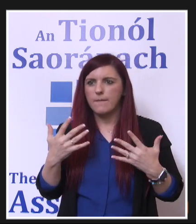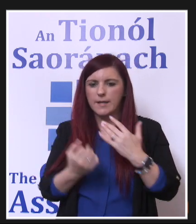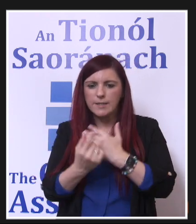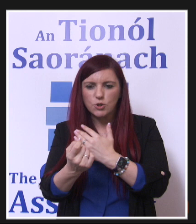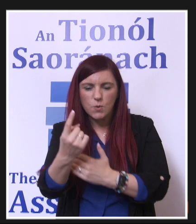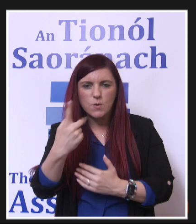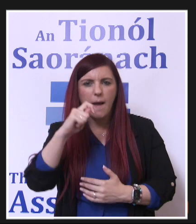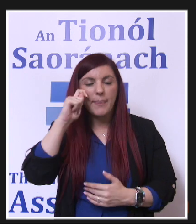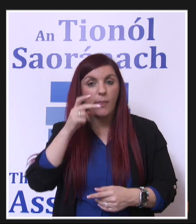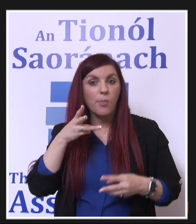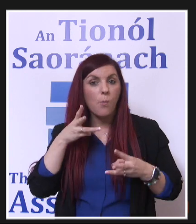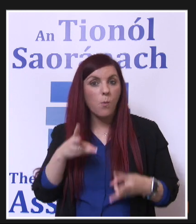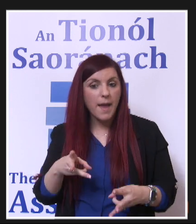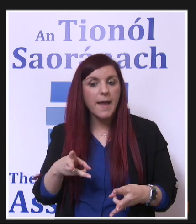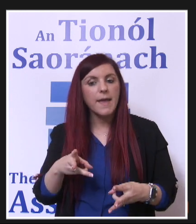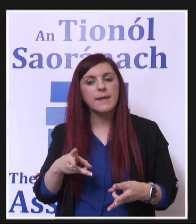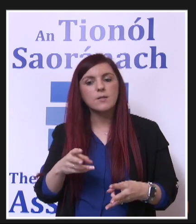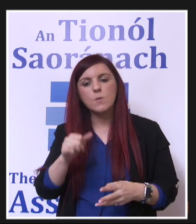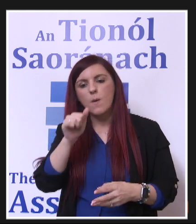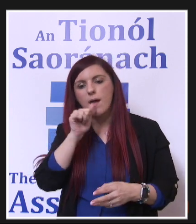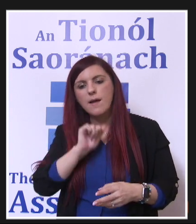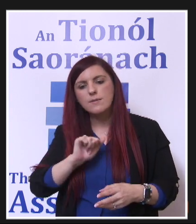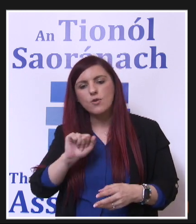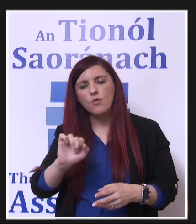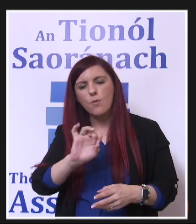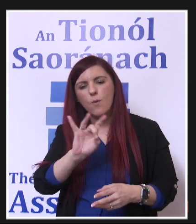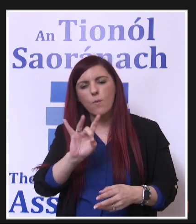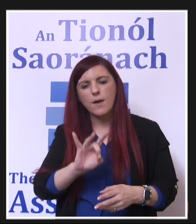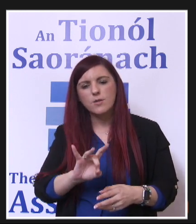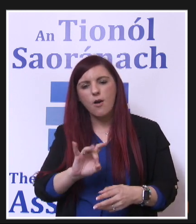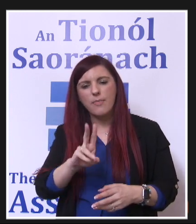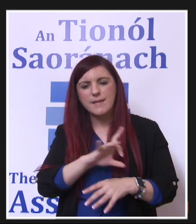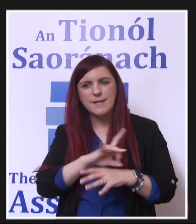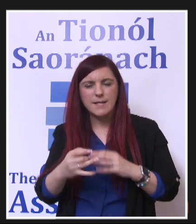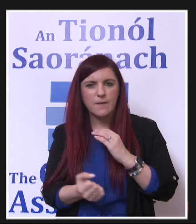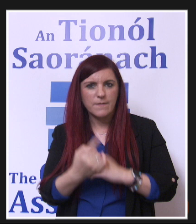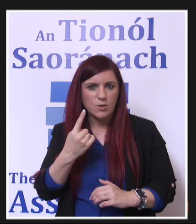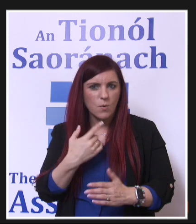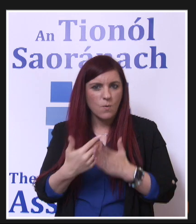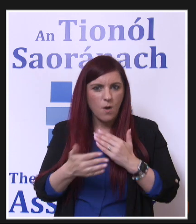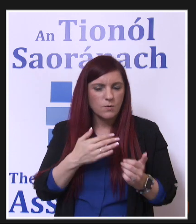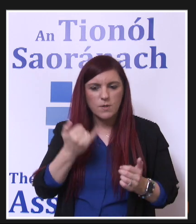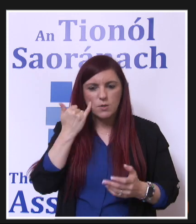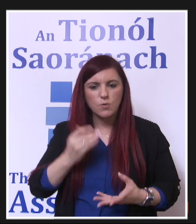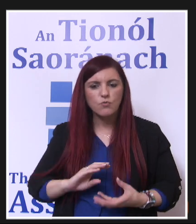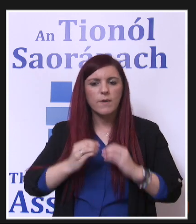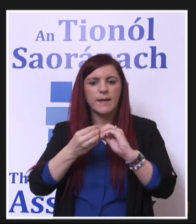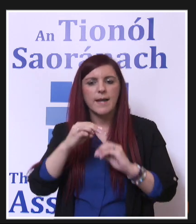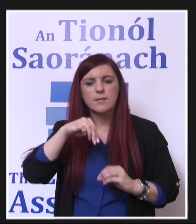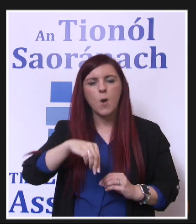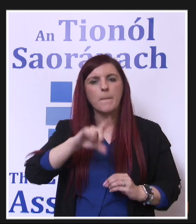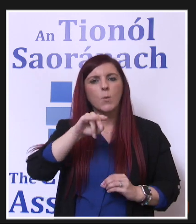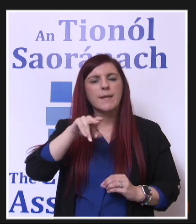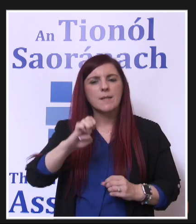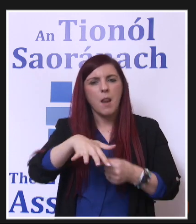think the way to address this kind of issues was to create a municipal police in order